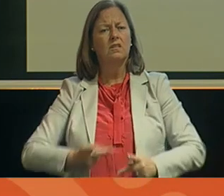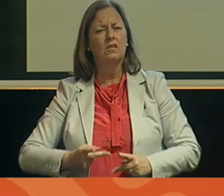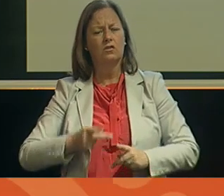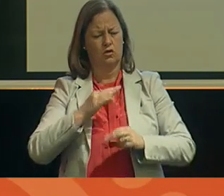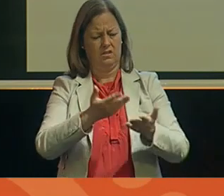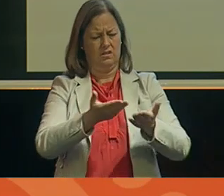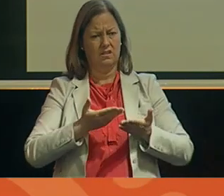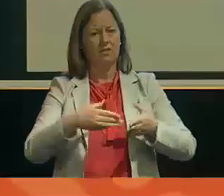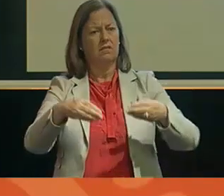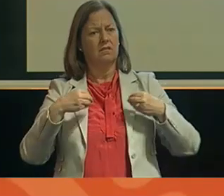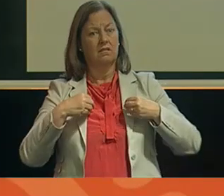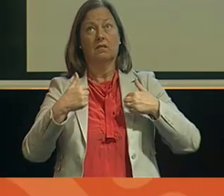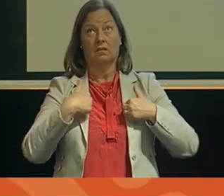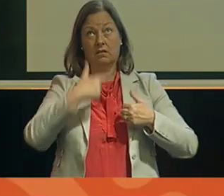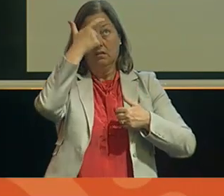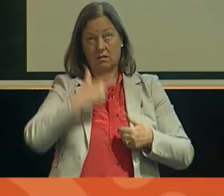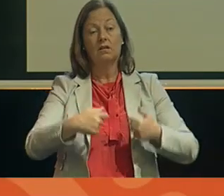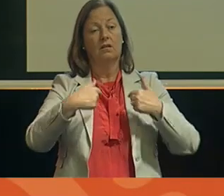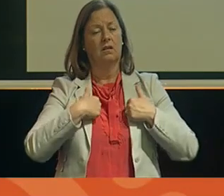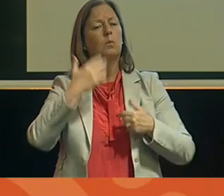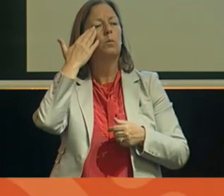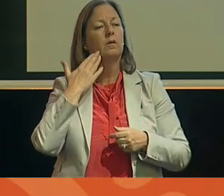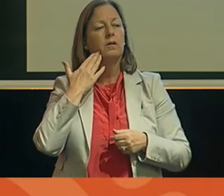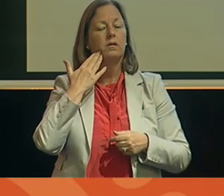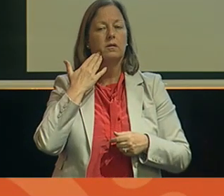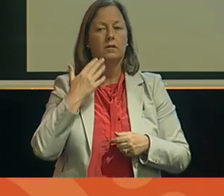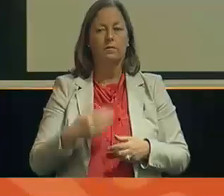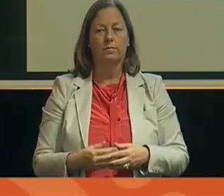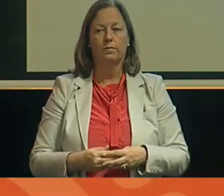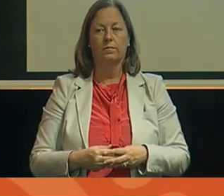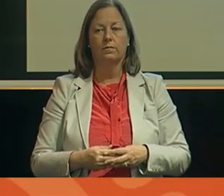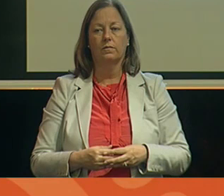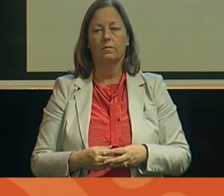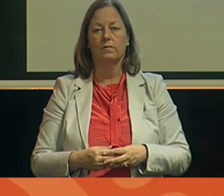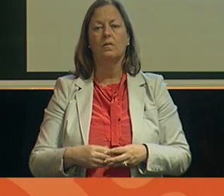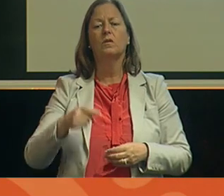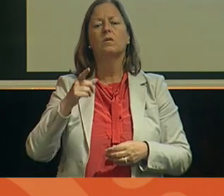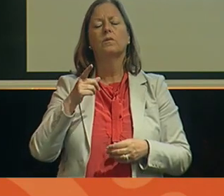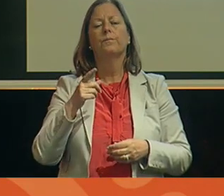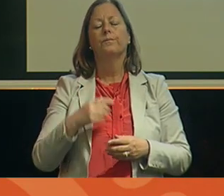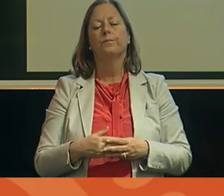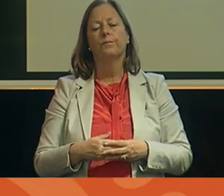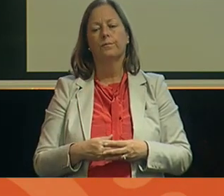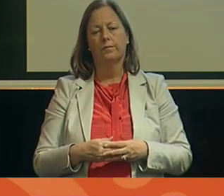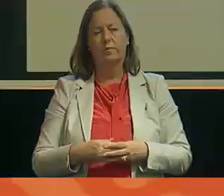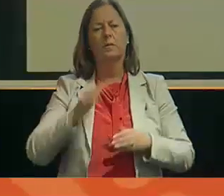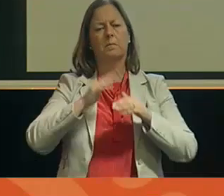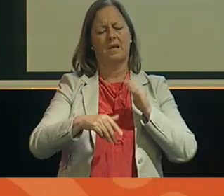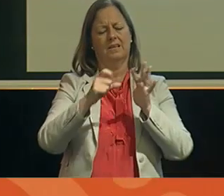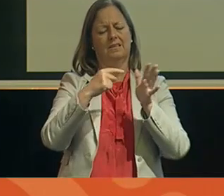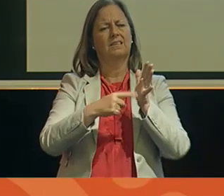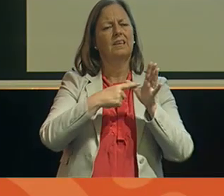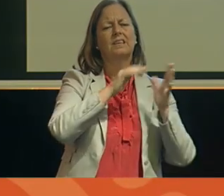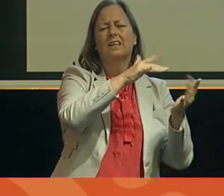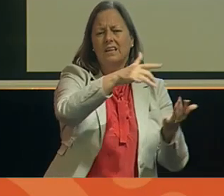even our identity being as a woman? Right? And even when we talk about data collection, we can't do